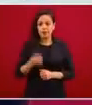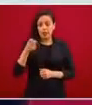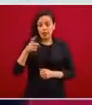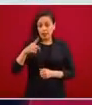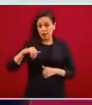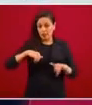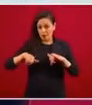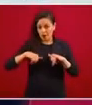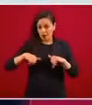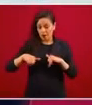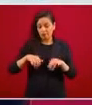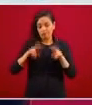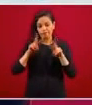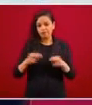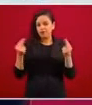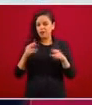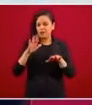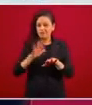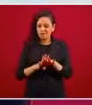pandemic in our country.